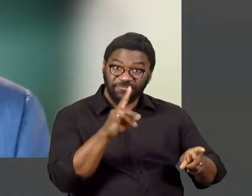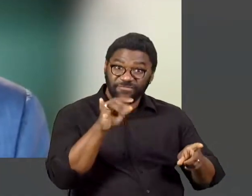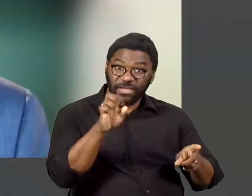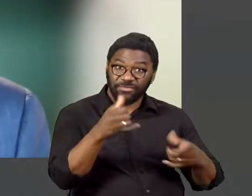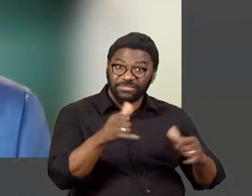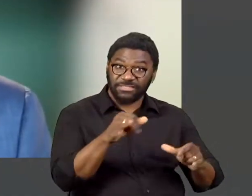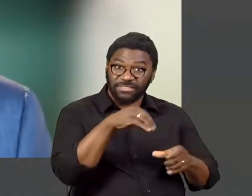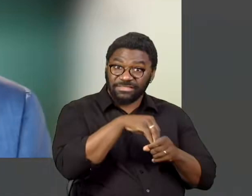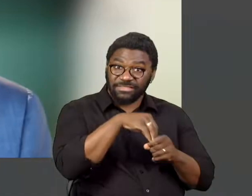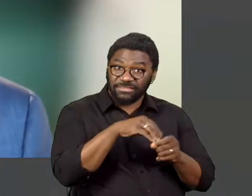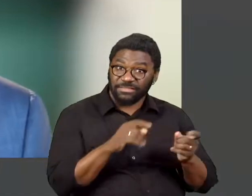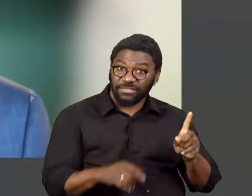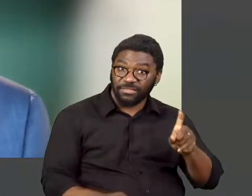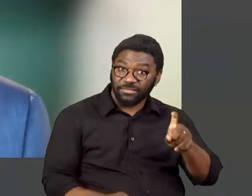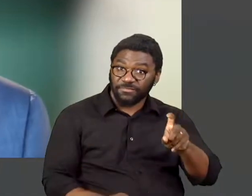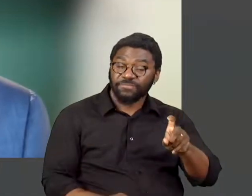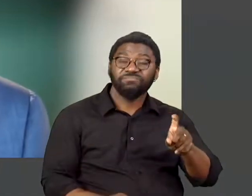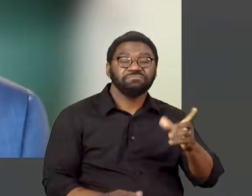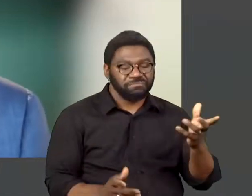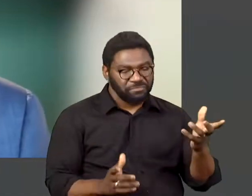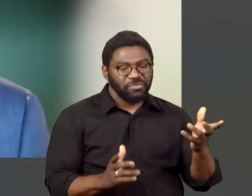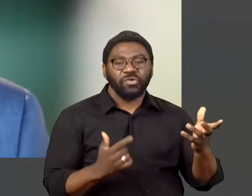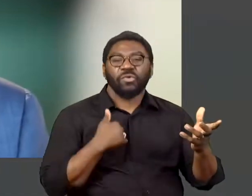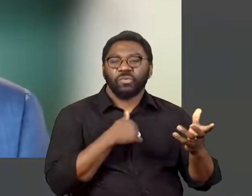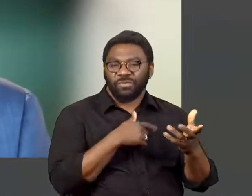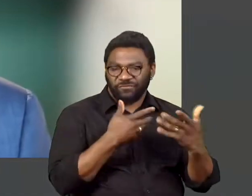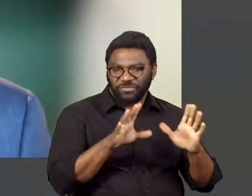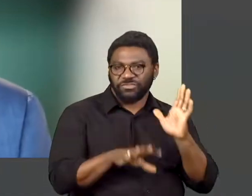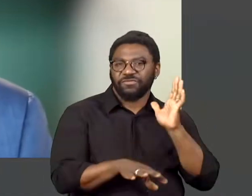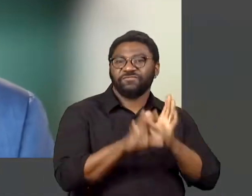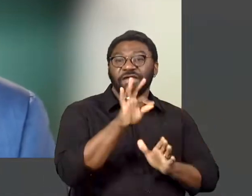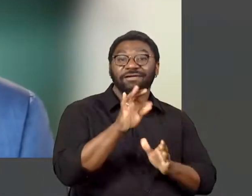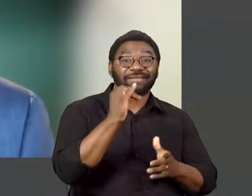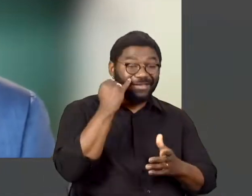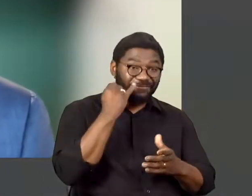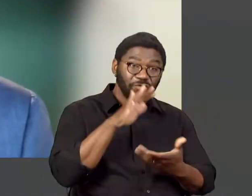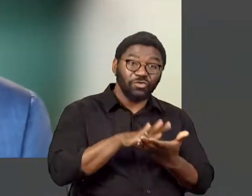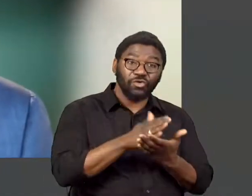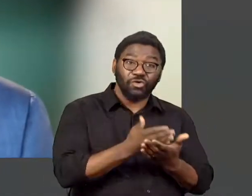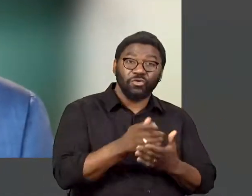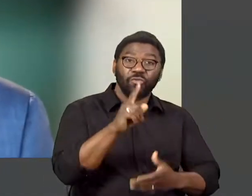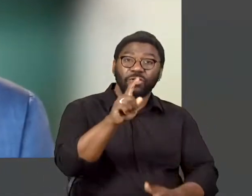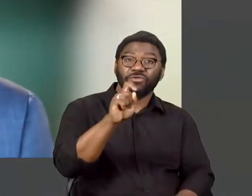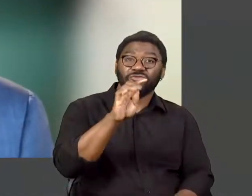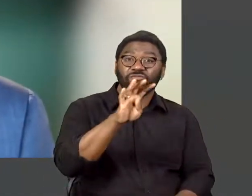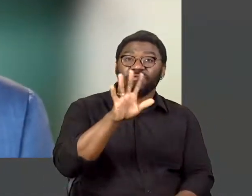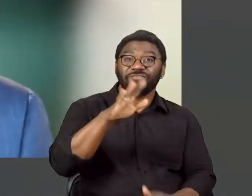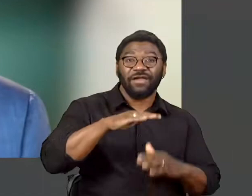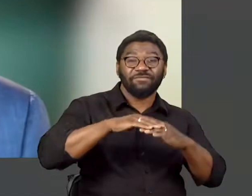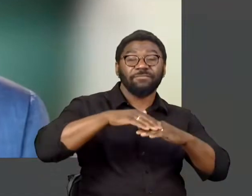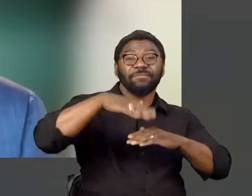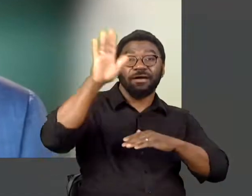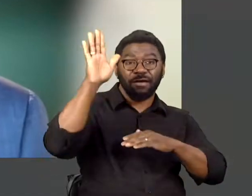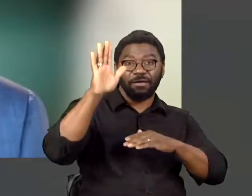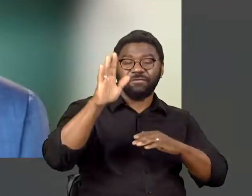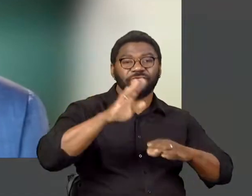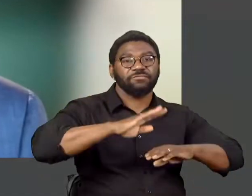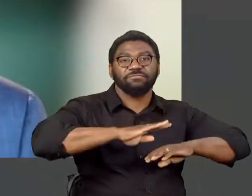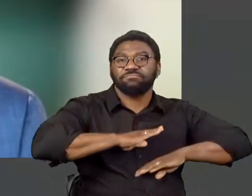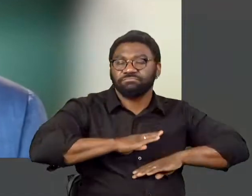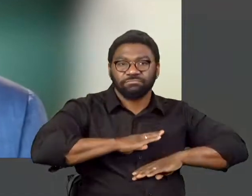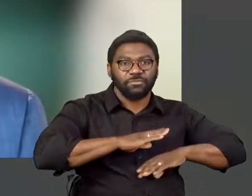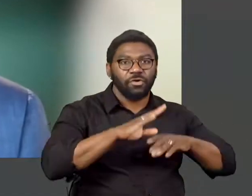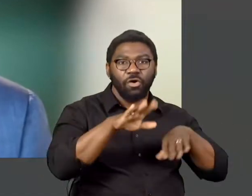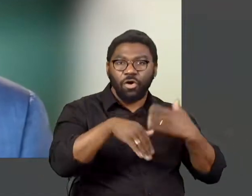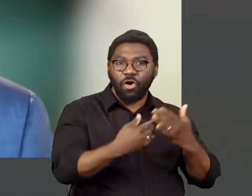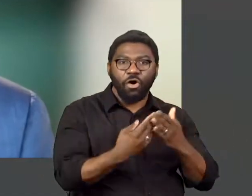hamburger. As expected, the researchers have determined that cooking to an internal temperature of 145 or above is sufficient to eliminate all